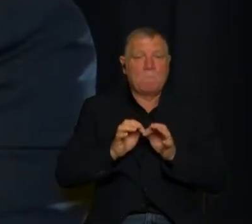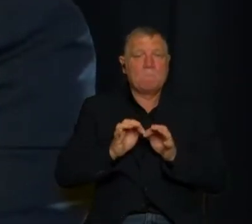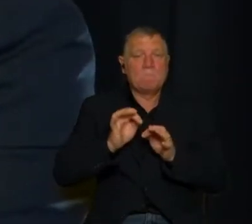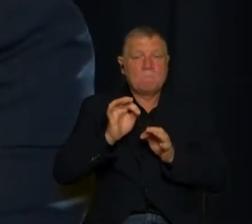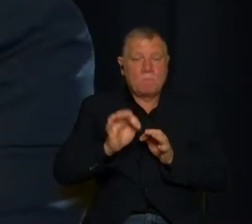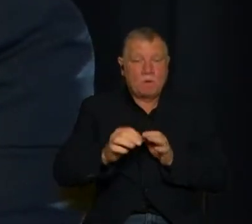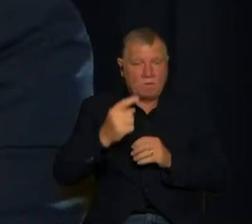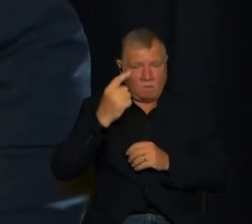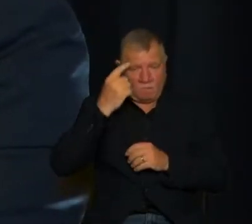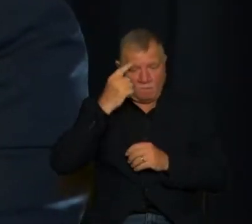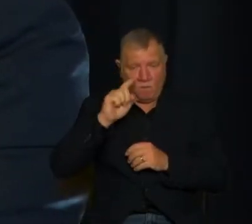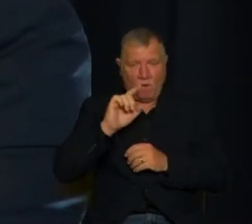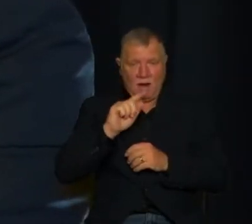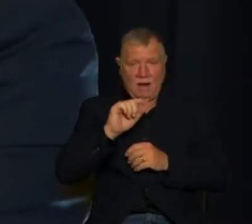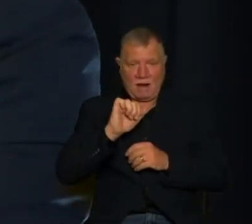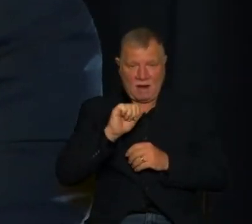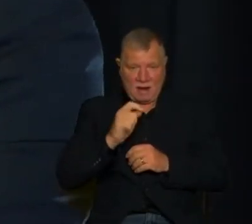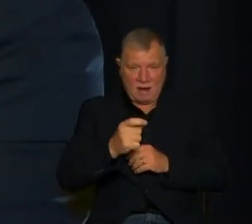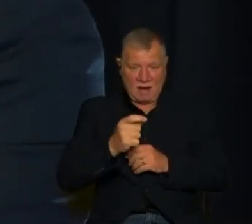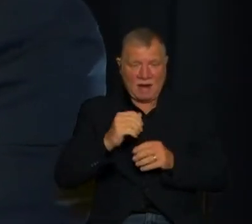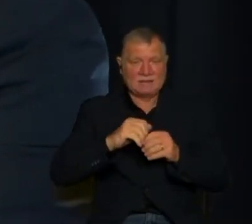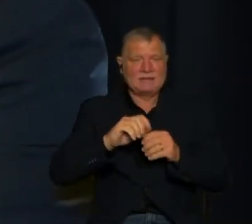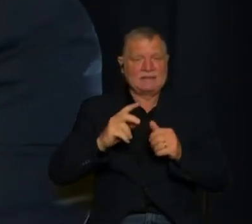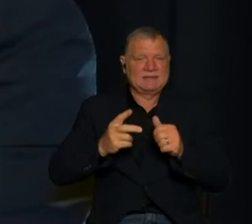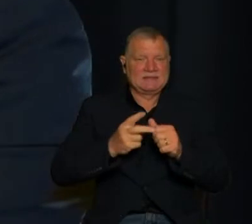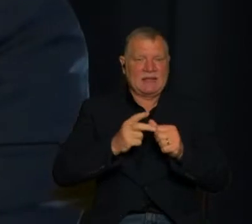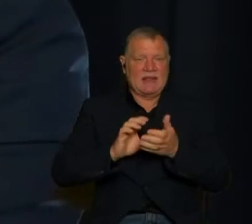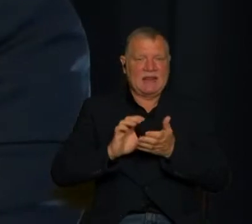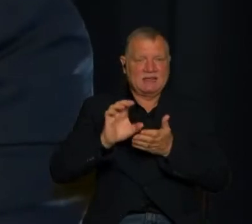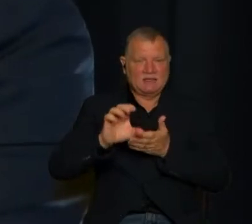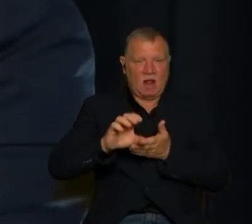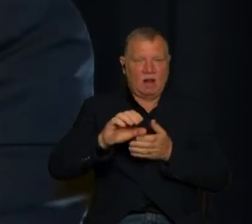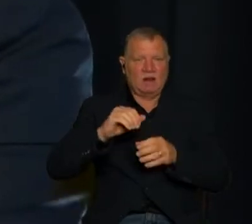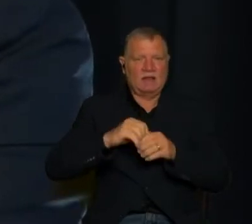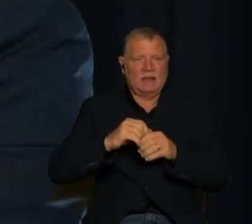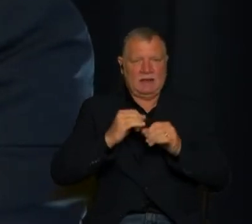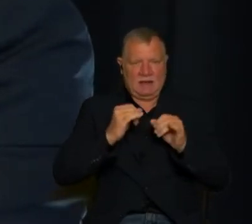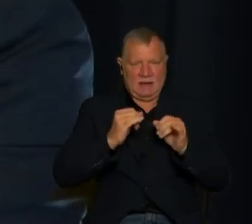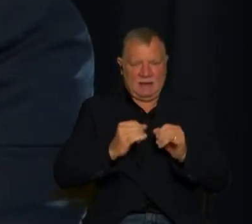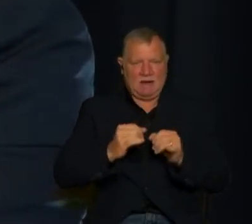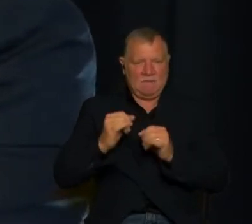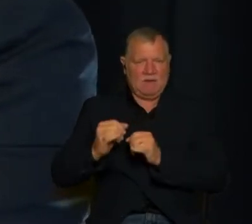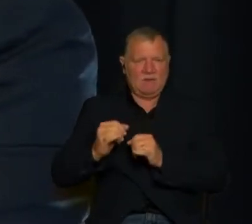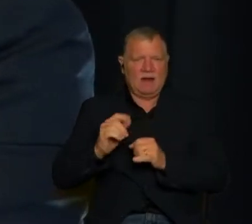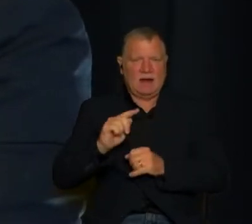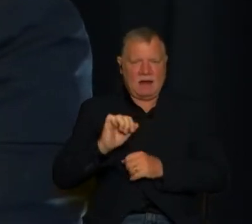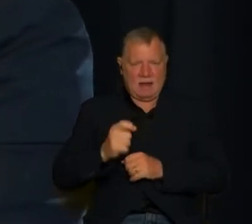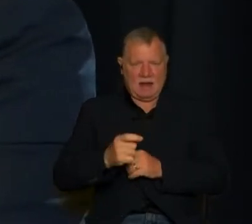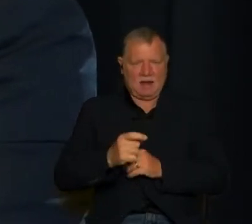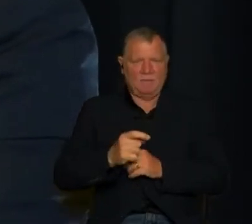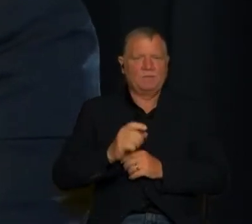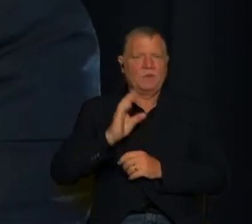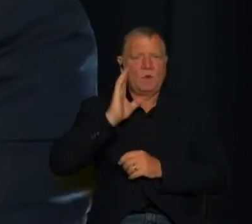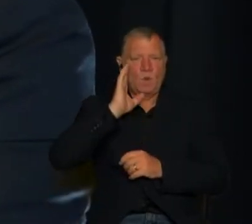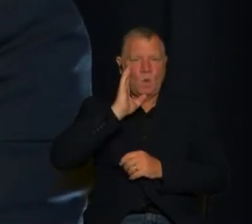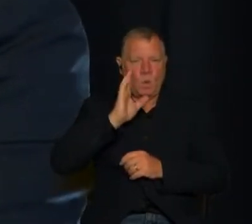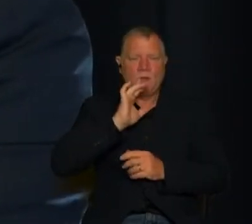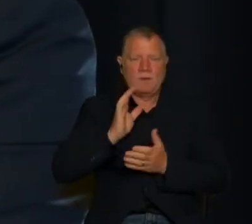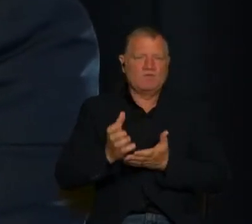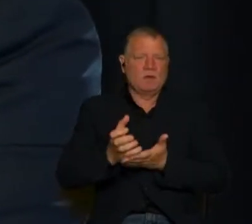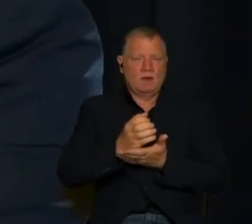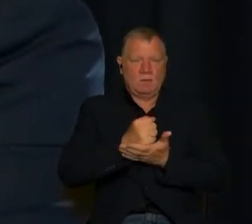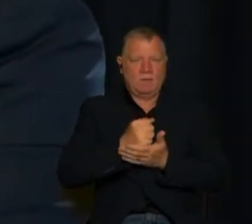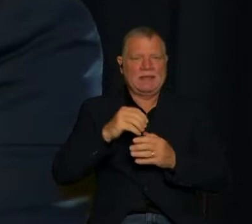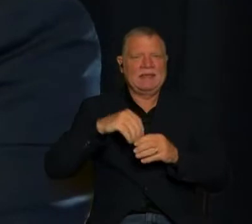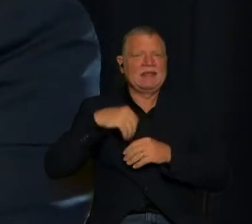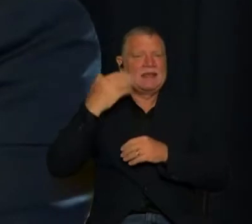of corporate income taxes and the second installment of individual income taxes, it will be recovered in the